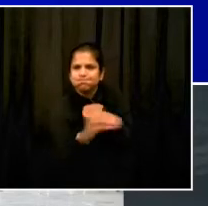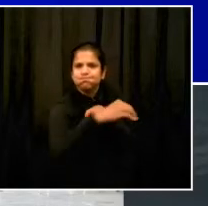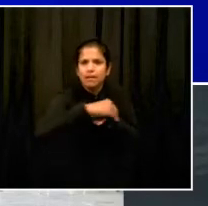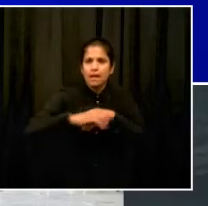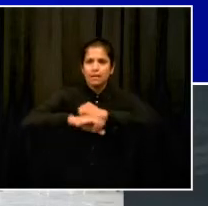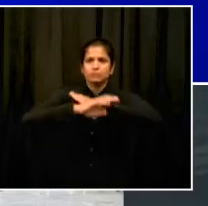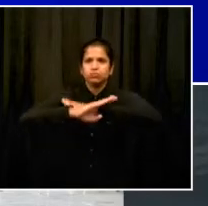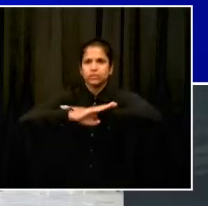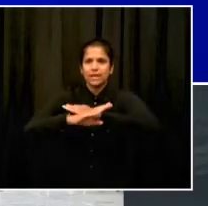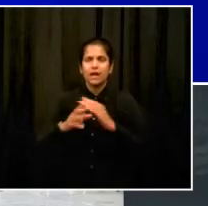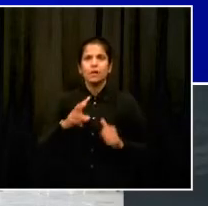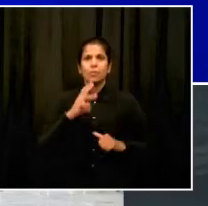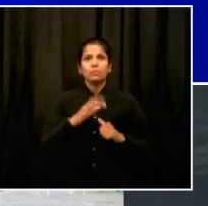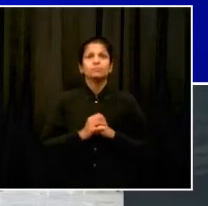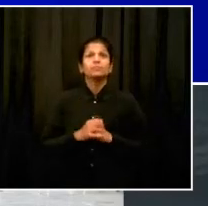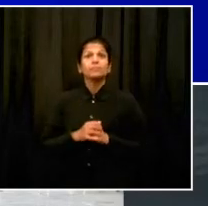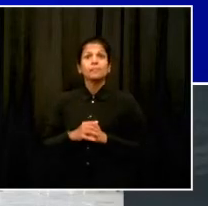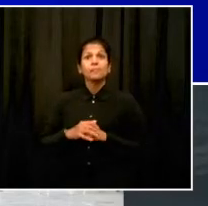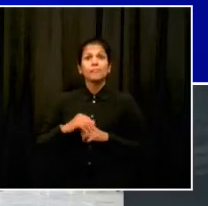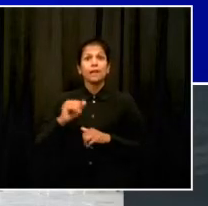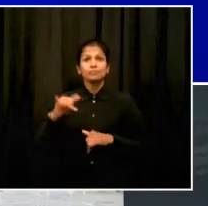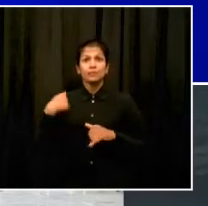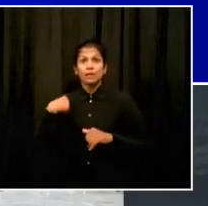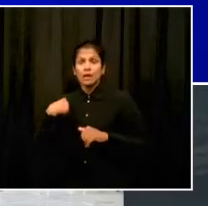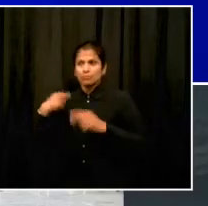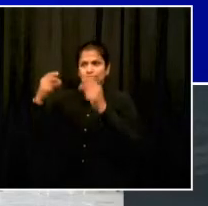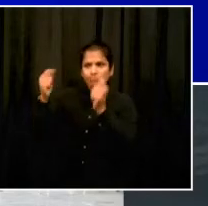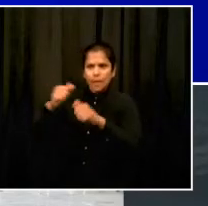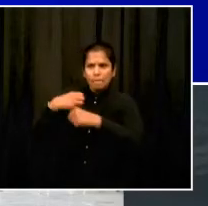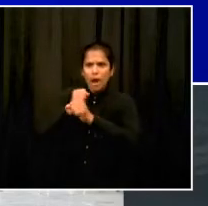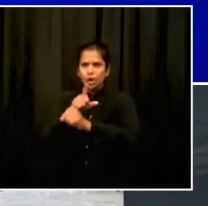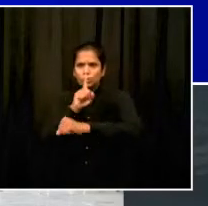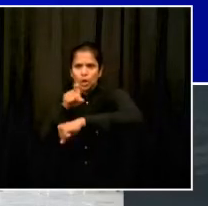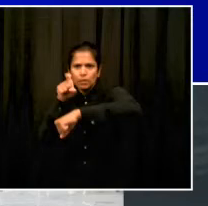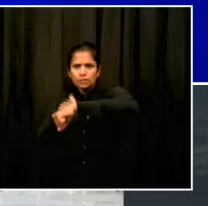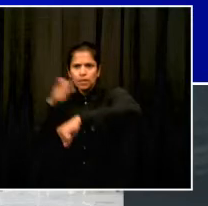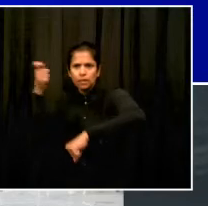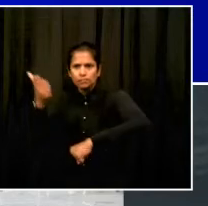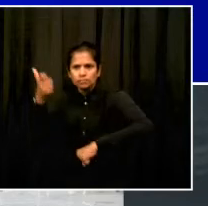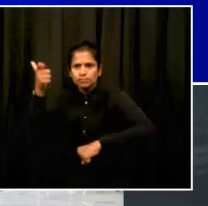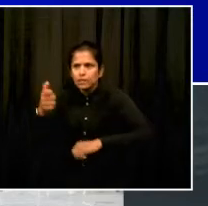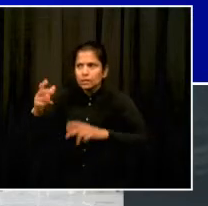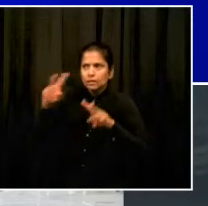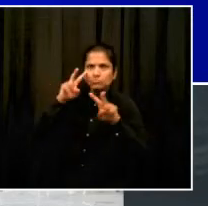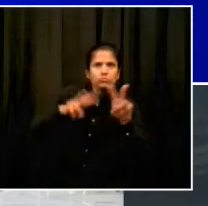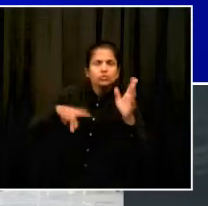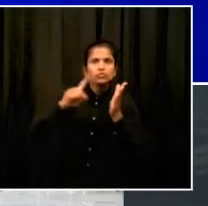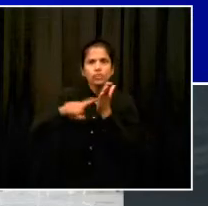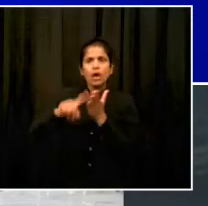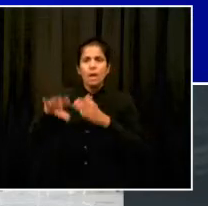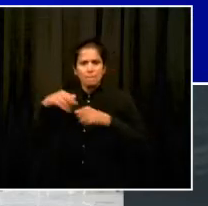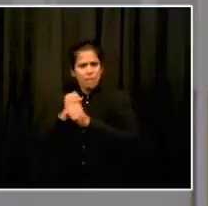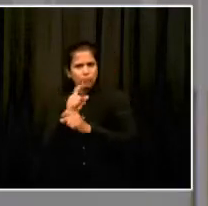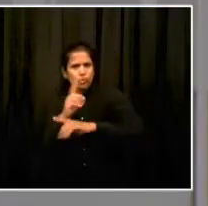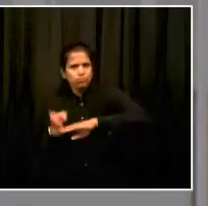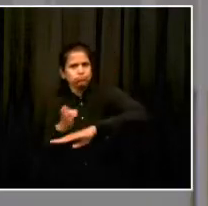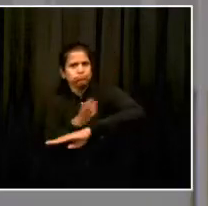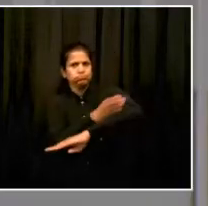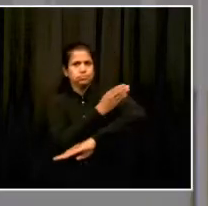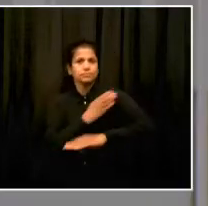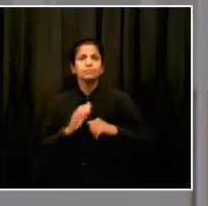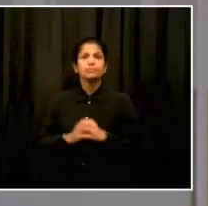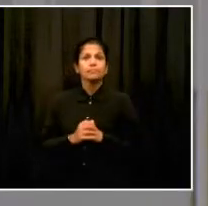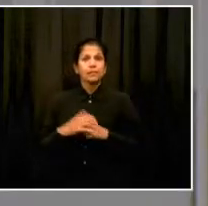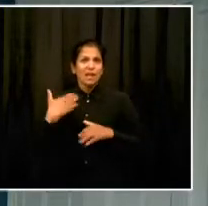same time making good progress on many long-term projects that will make our city safer and more resilient for generations to come. Thank you so